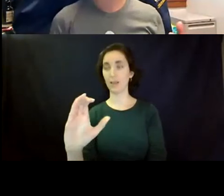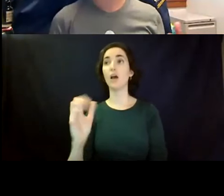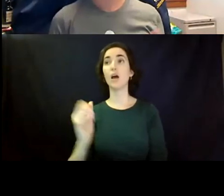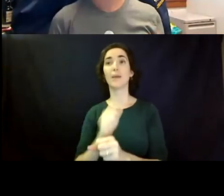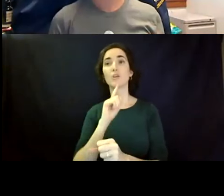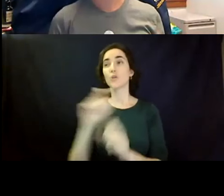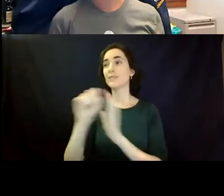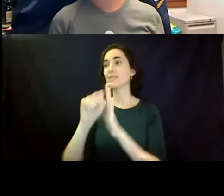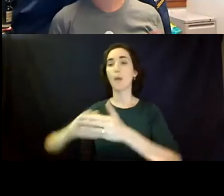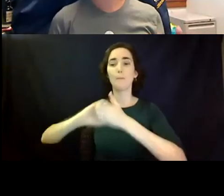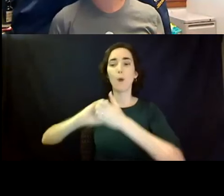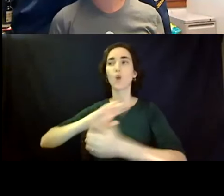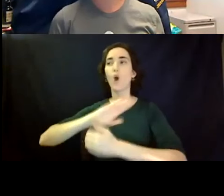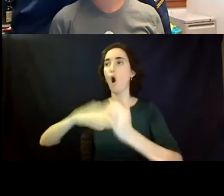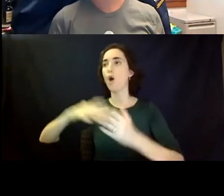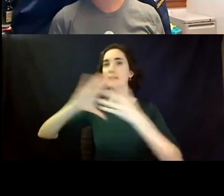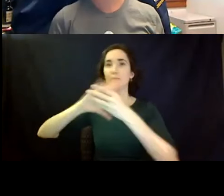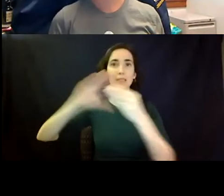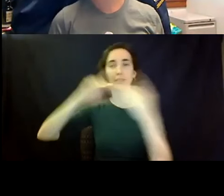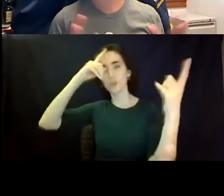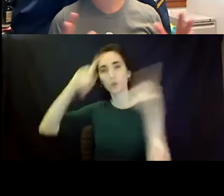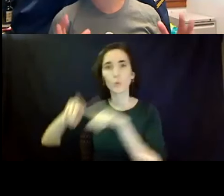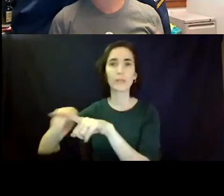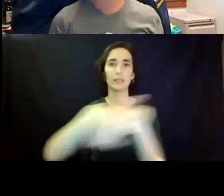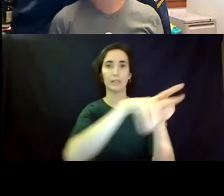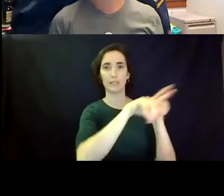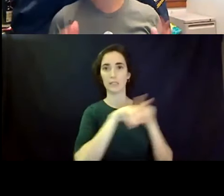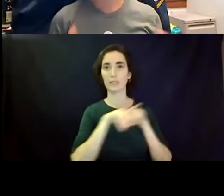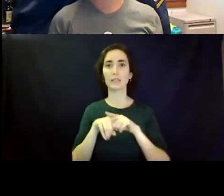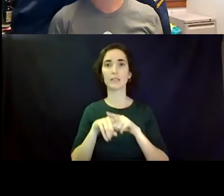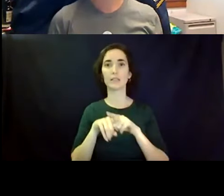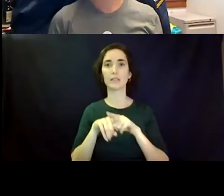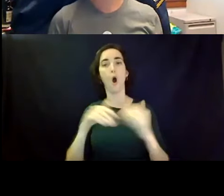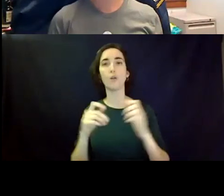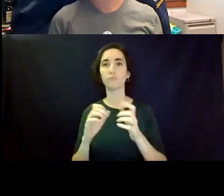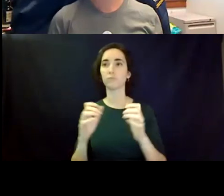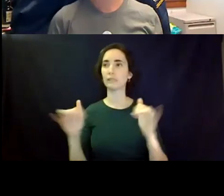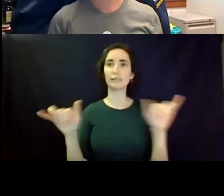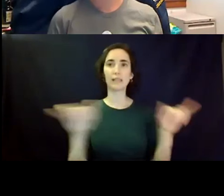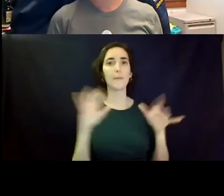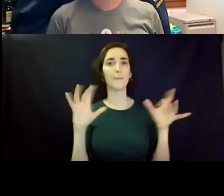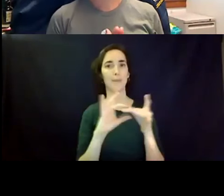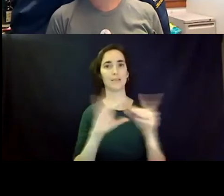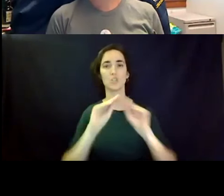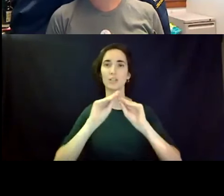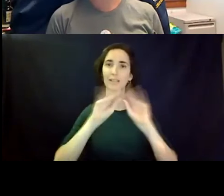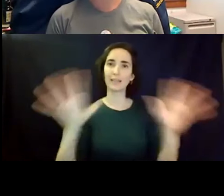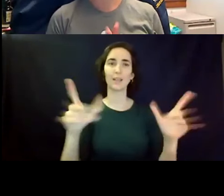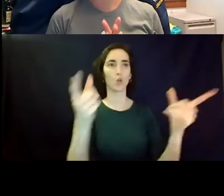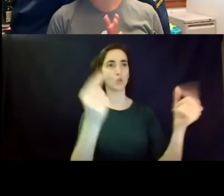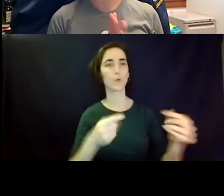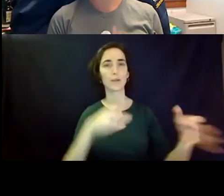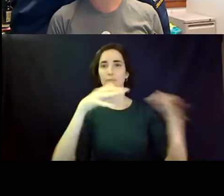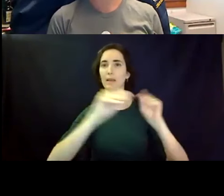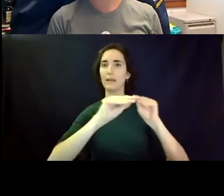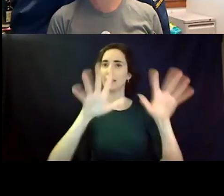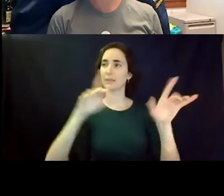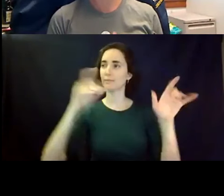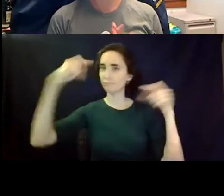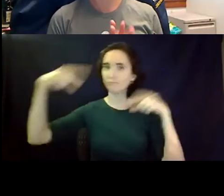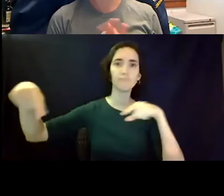partners and all state agencies, and we're speaking with one voice and we're giving people clear instructions as one voice. So our